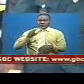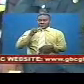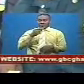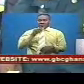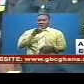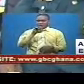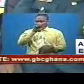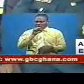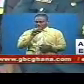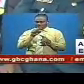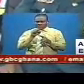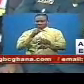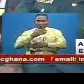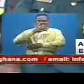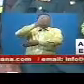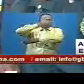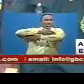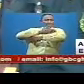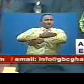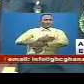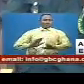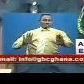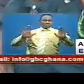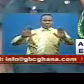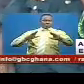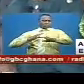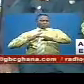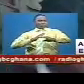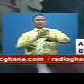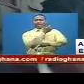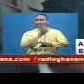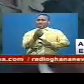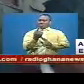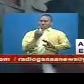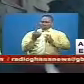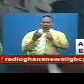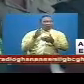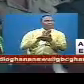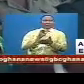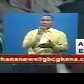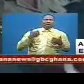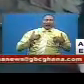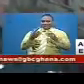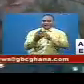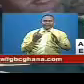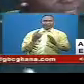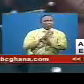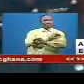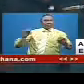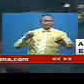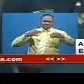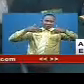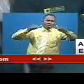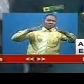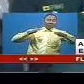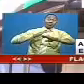of the GIS as gatekeepers of Ghana's boundaries is crucial to the development of Ghana, and the government is poised to find reasonable means